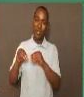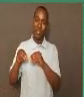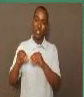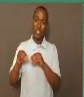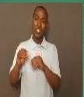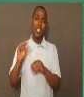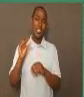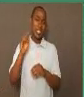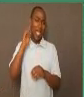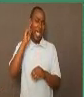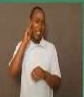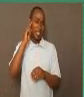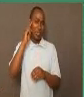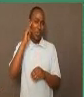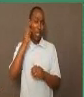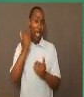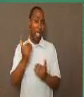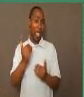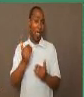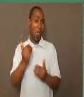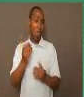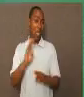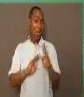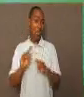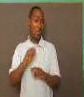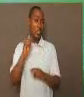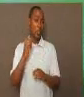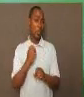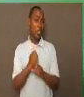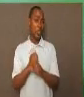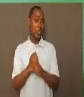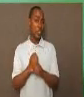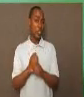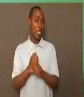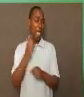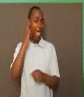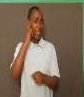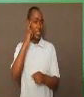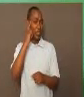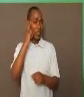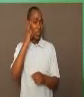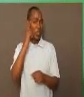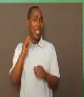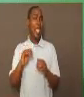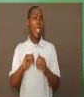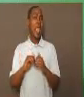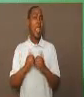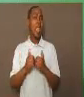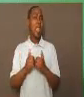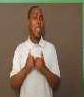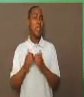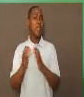the applications we learned about today and how they shape the demands